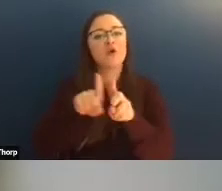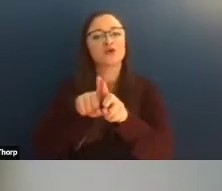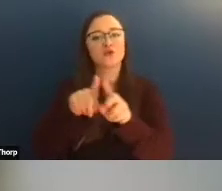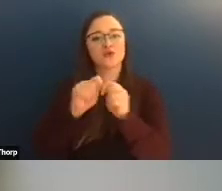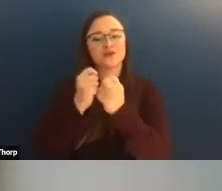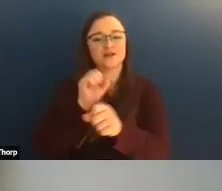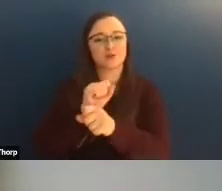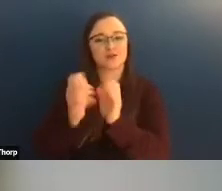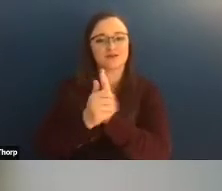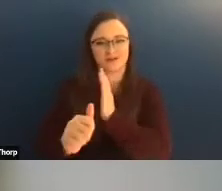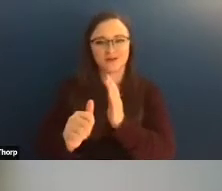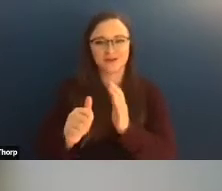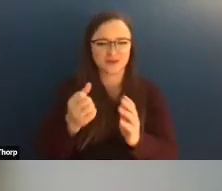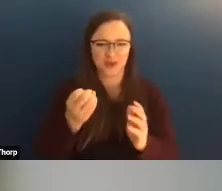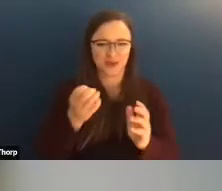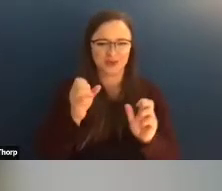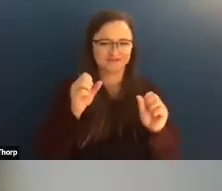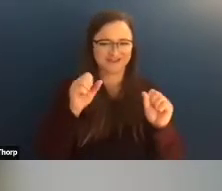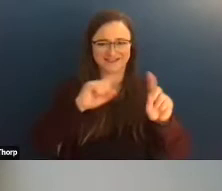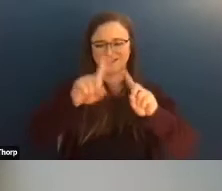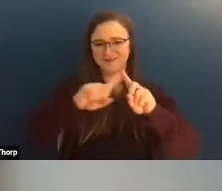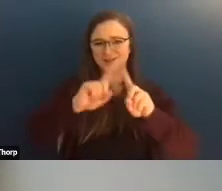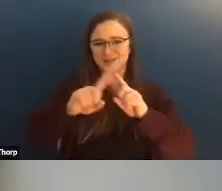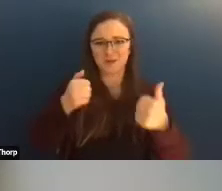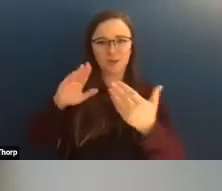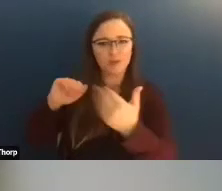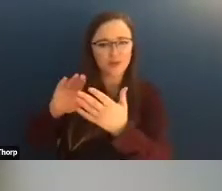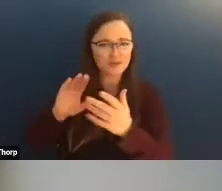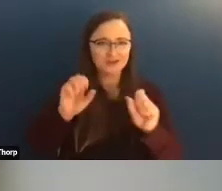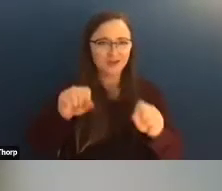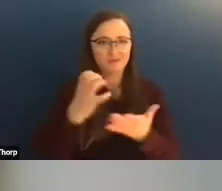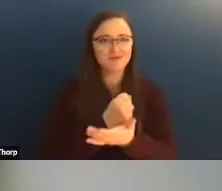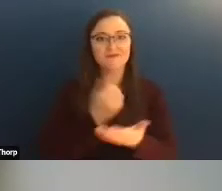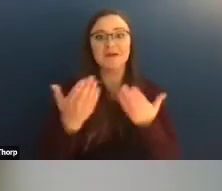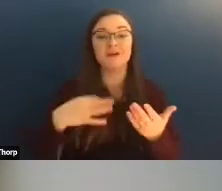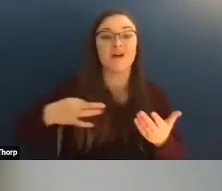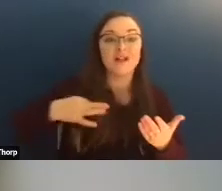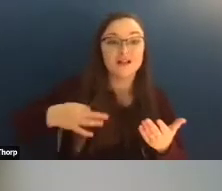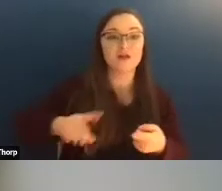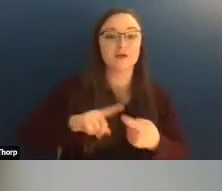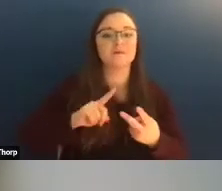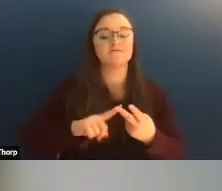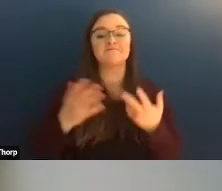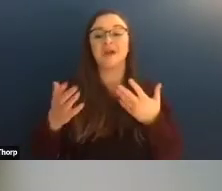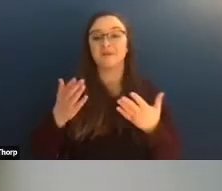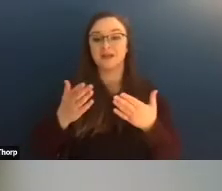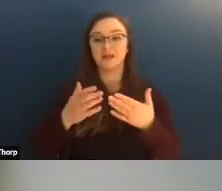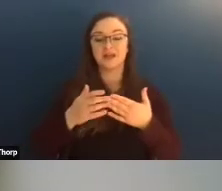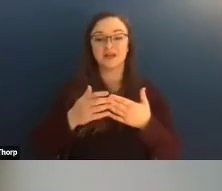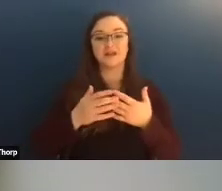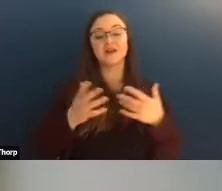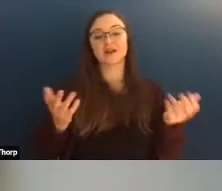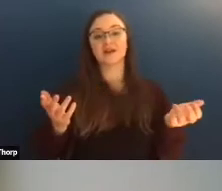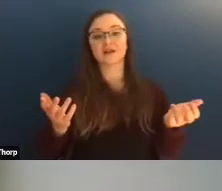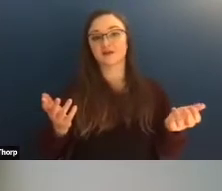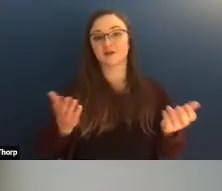can come in many different forms, whether it be through volunteering, whether it be through leadership, through